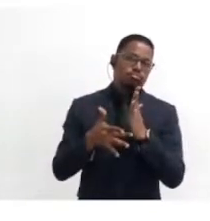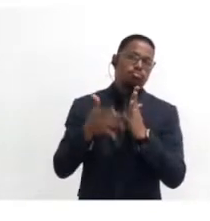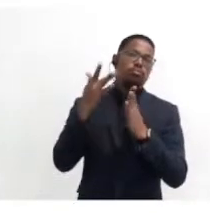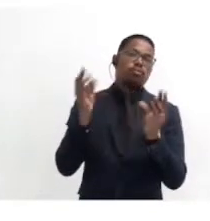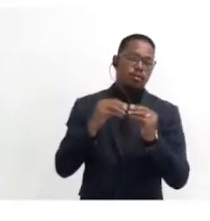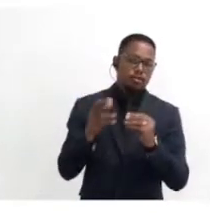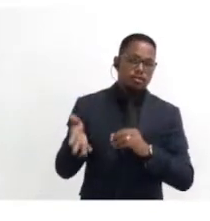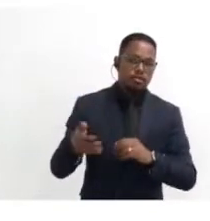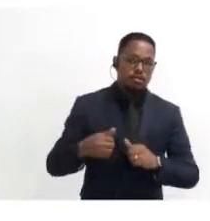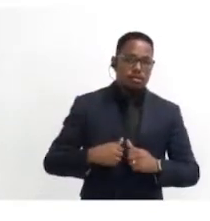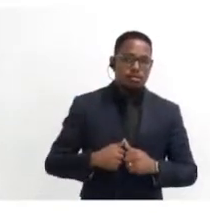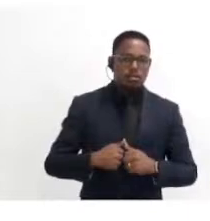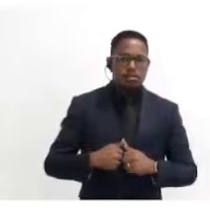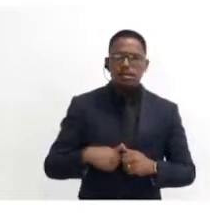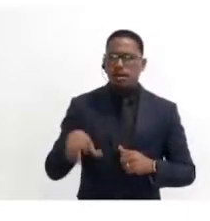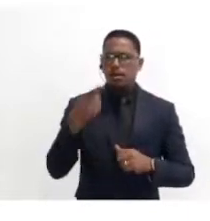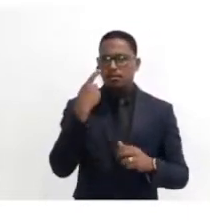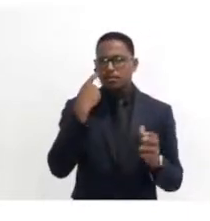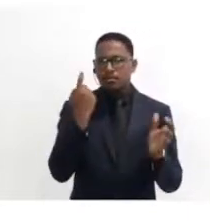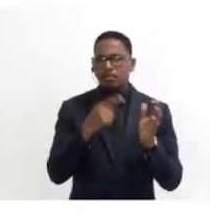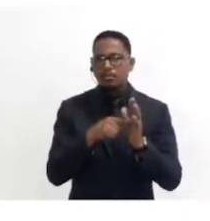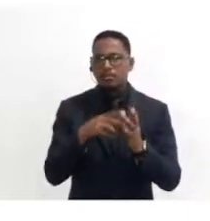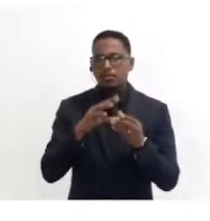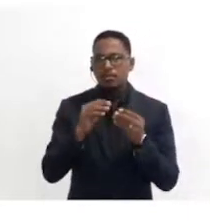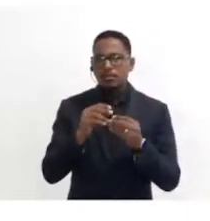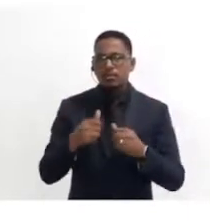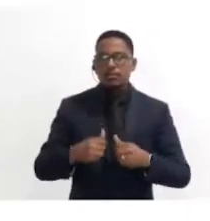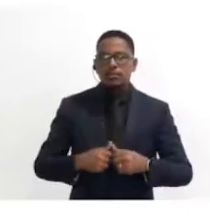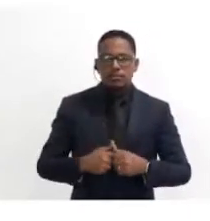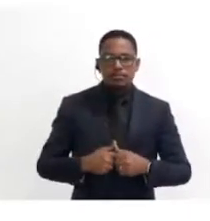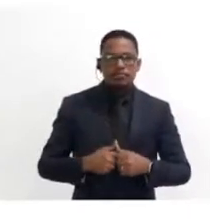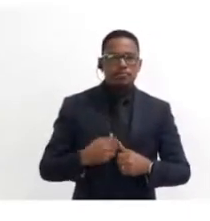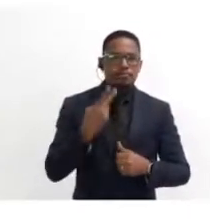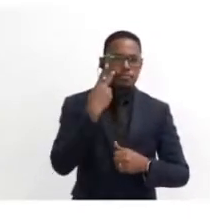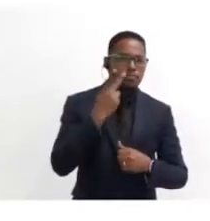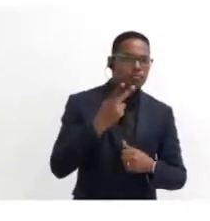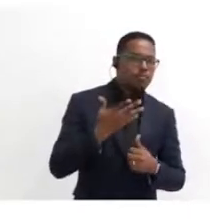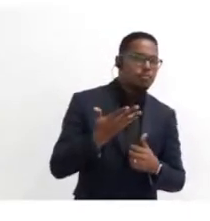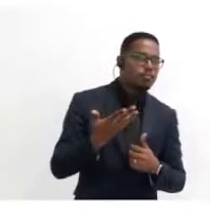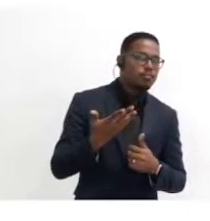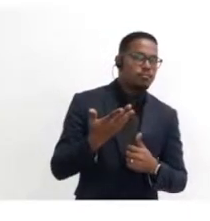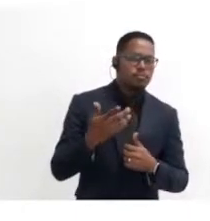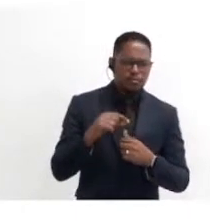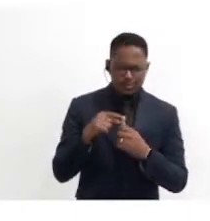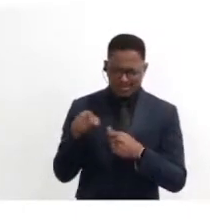maybe a whole lot of things that are wrong with this assembly. And